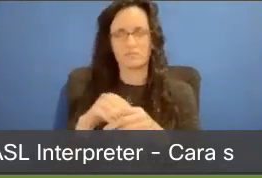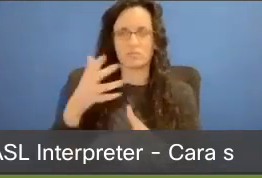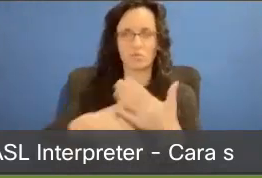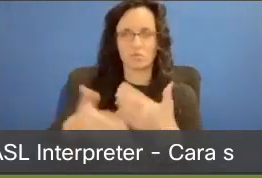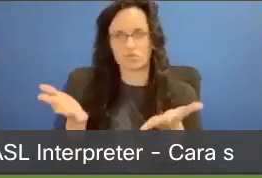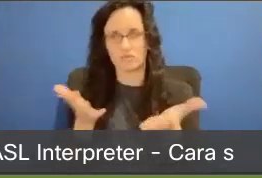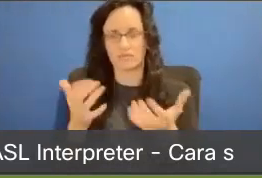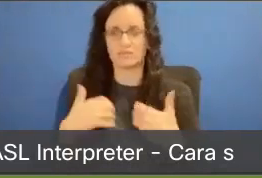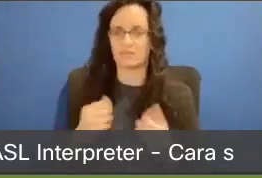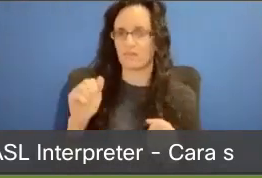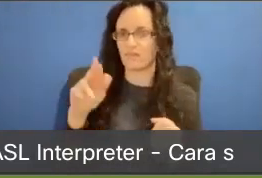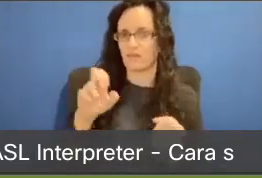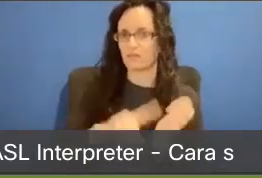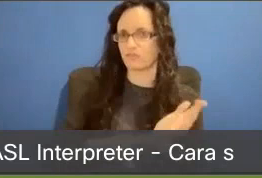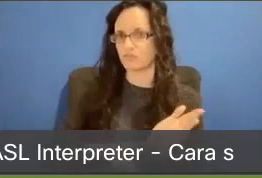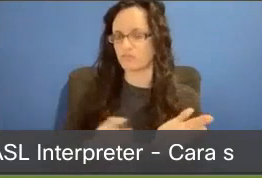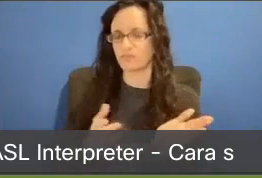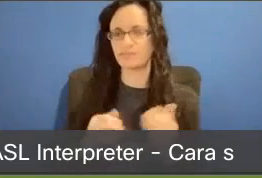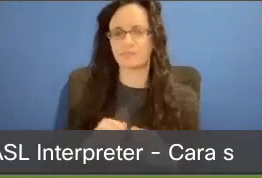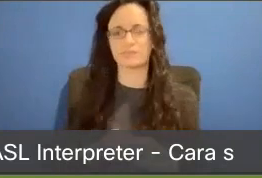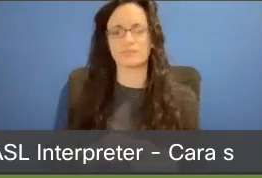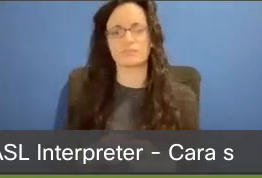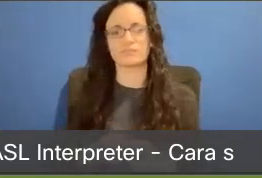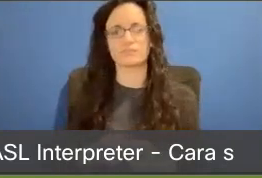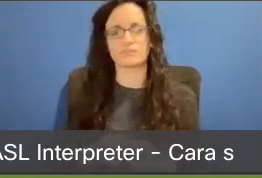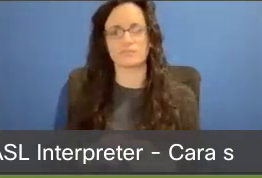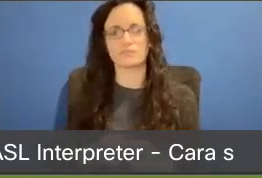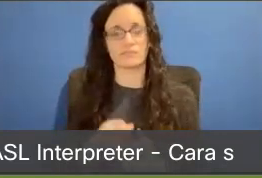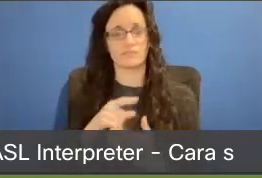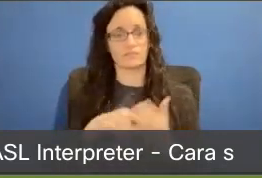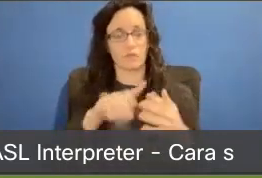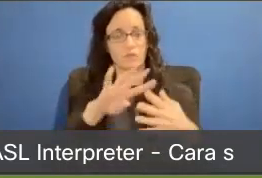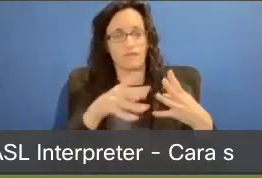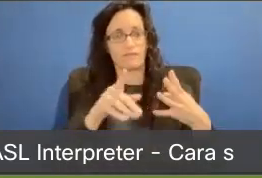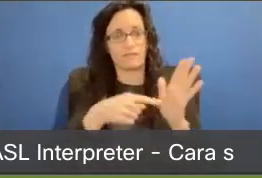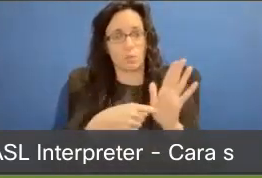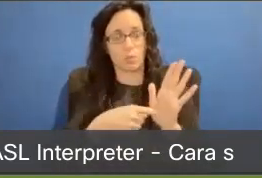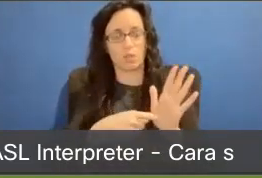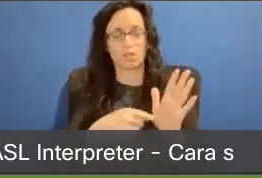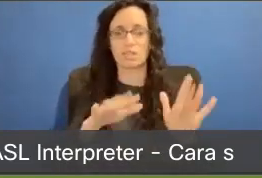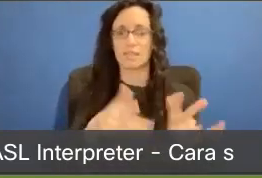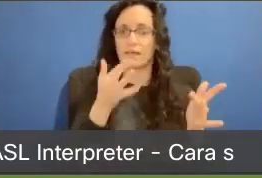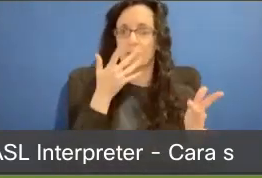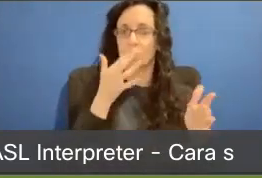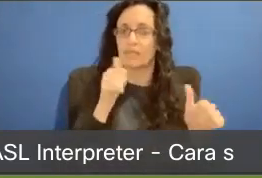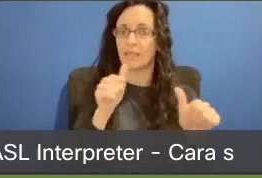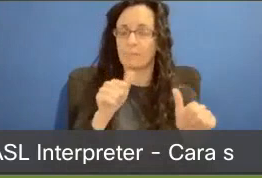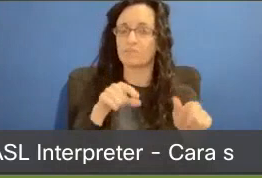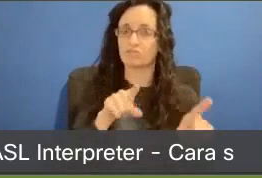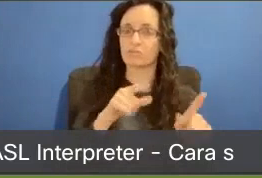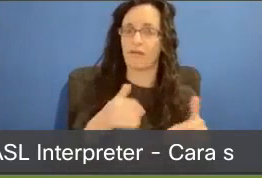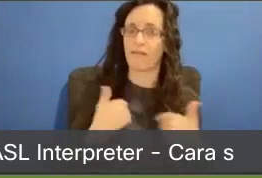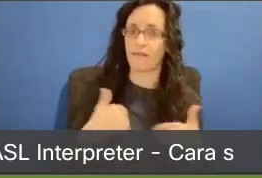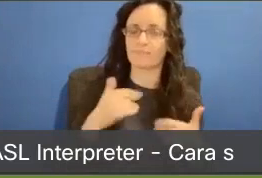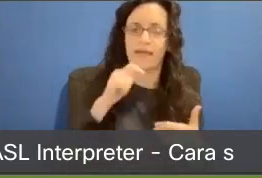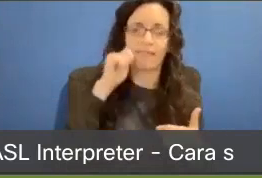of research. Knowing so that the more, and what you're seeing here is, you know, the lighter color attempts during adolescence, childhood, attempts during adulthood, the